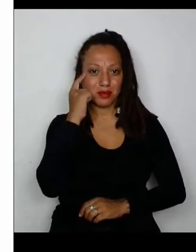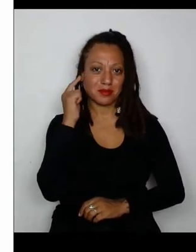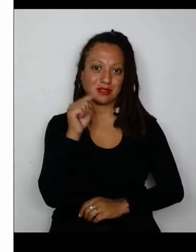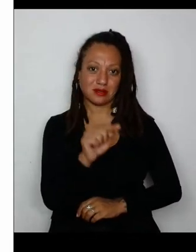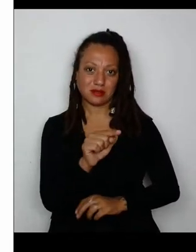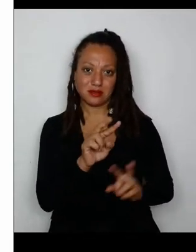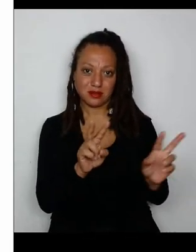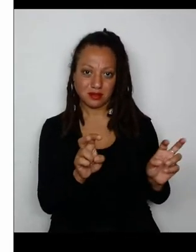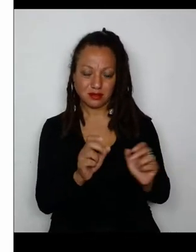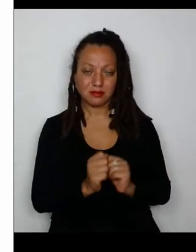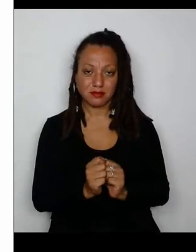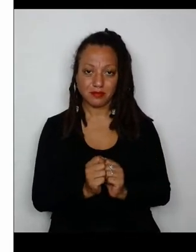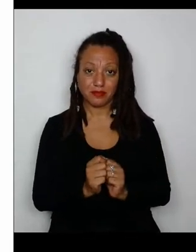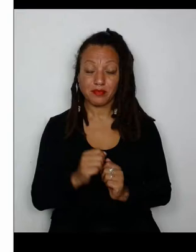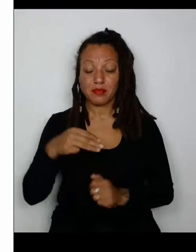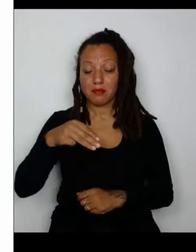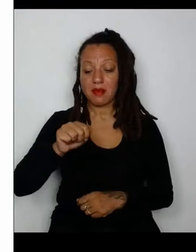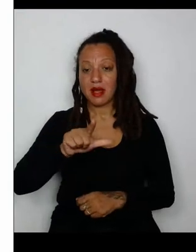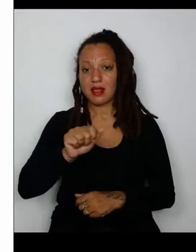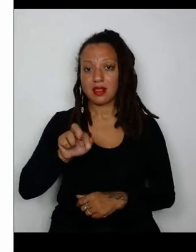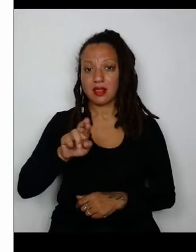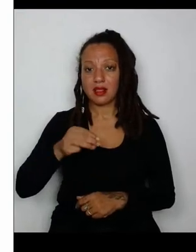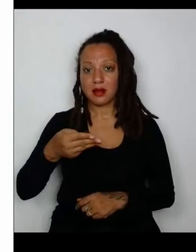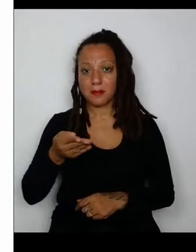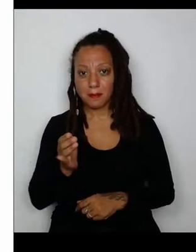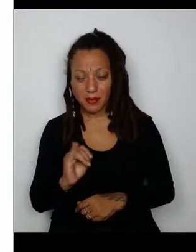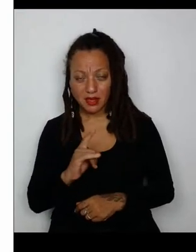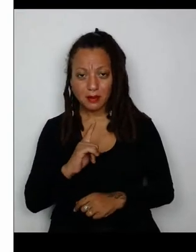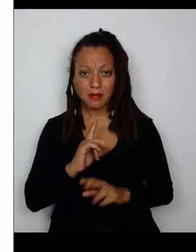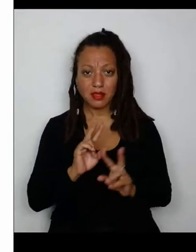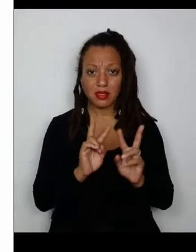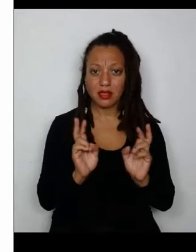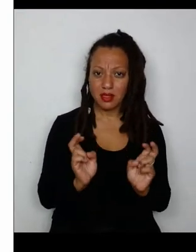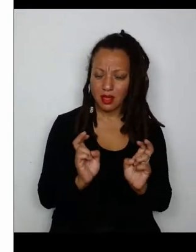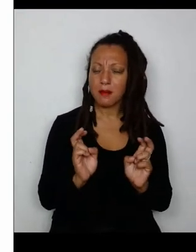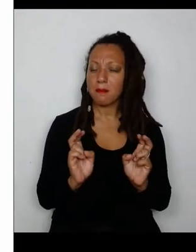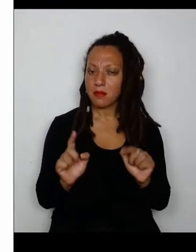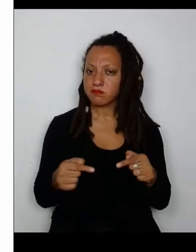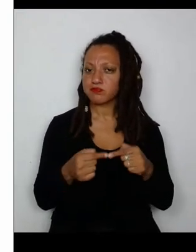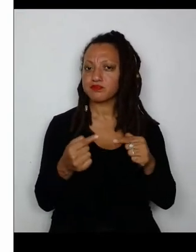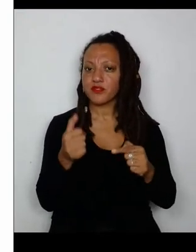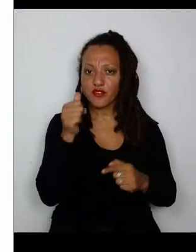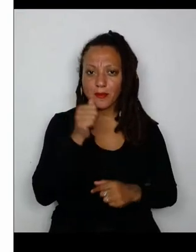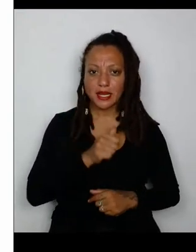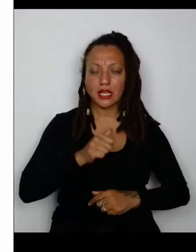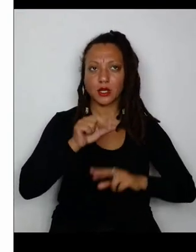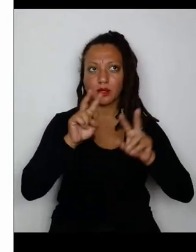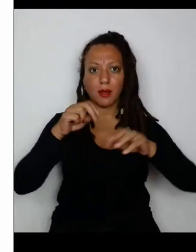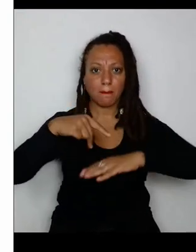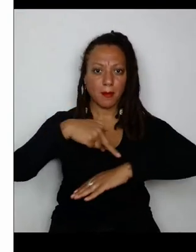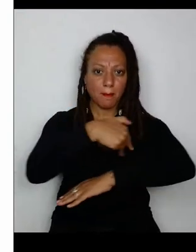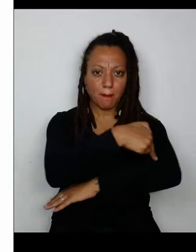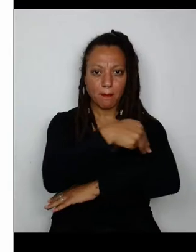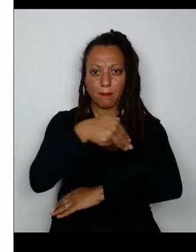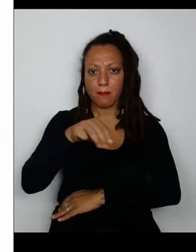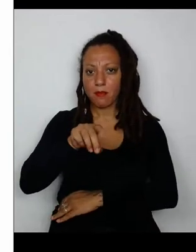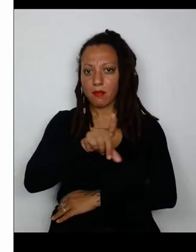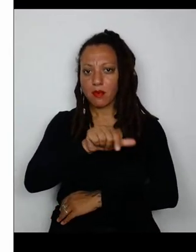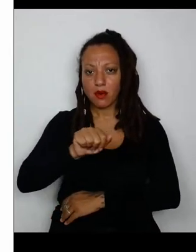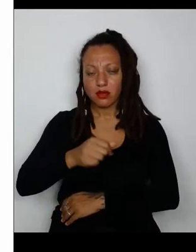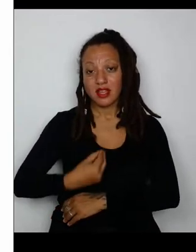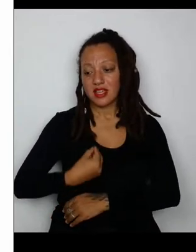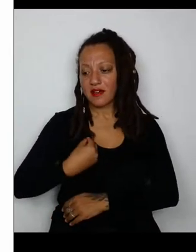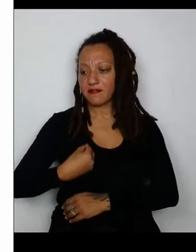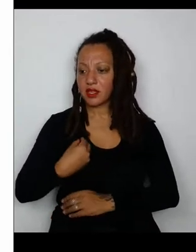conventionally feminine themes of fashion and domesticity and his use of female alter egos